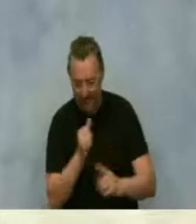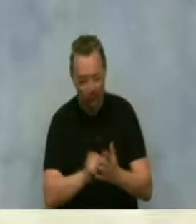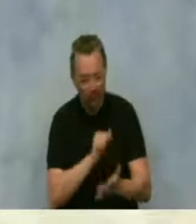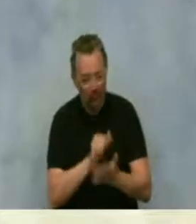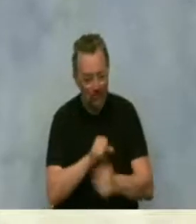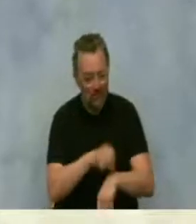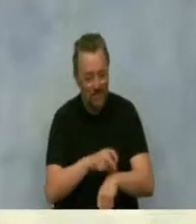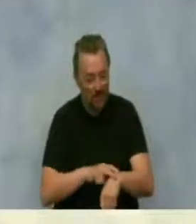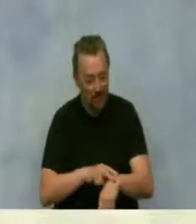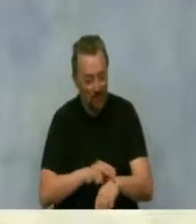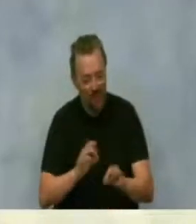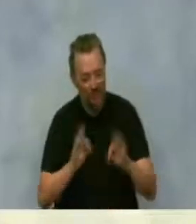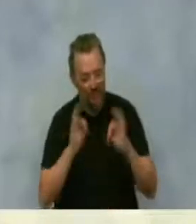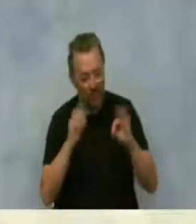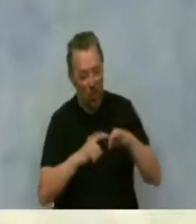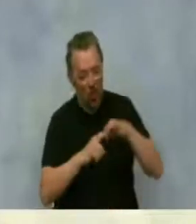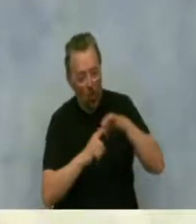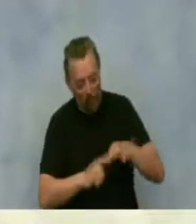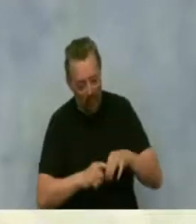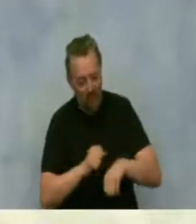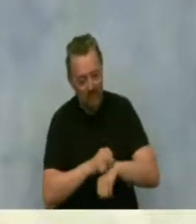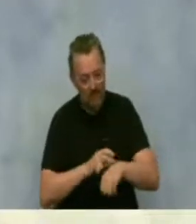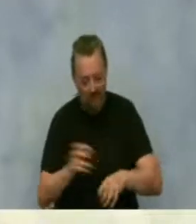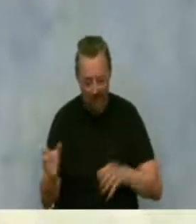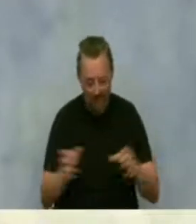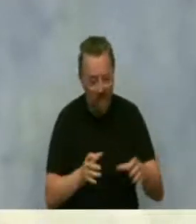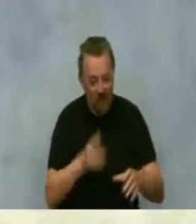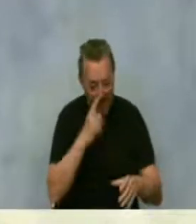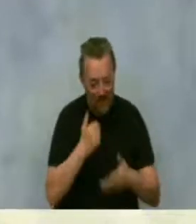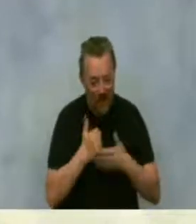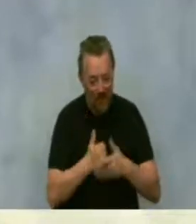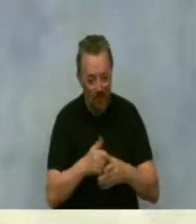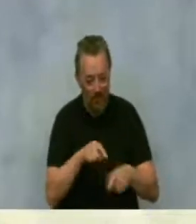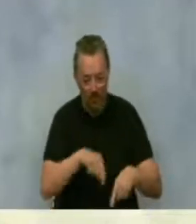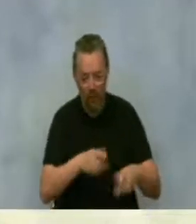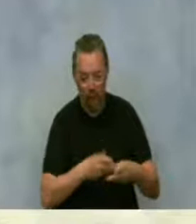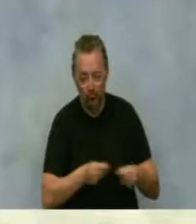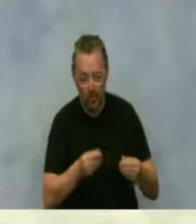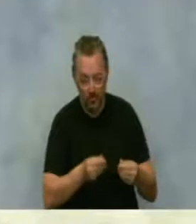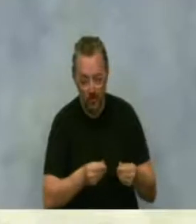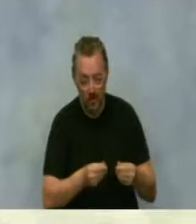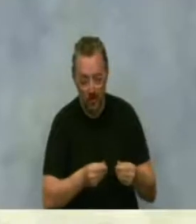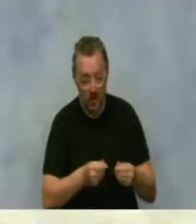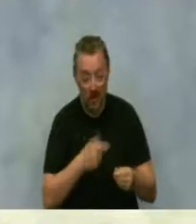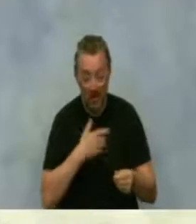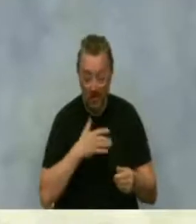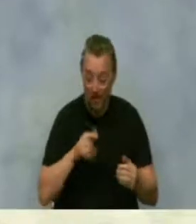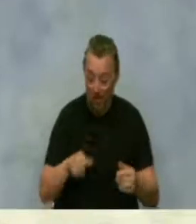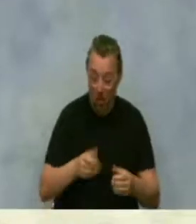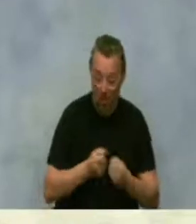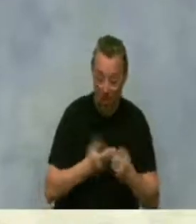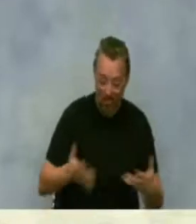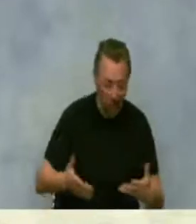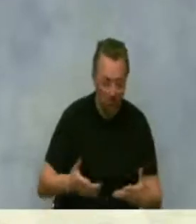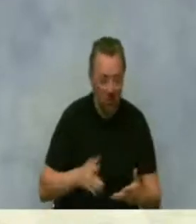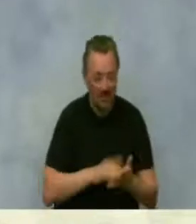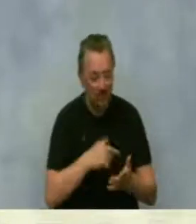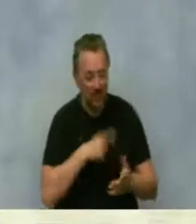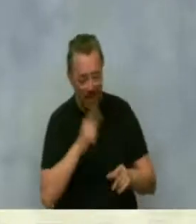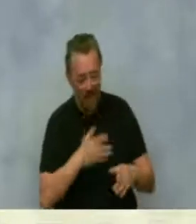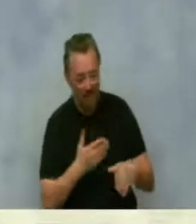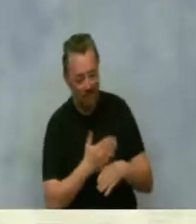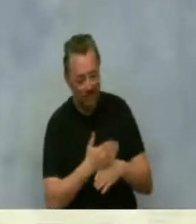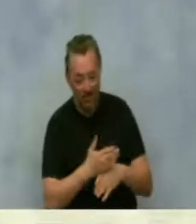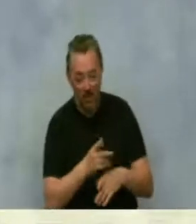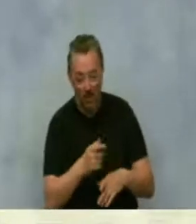our services, as I say, and there are risks if these actions cannot be delivered. And the risks quite clearly are that we will